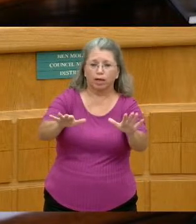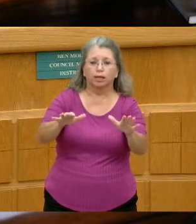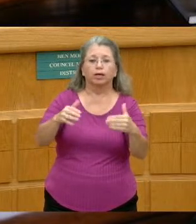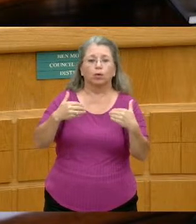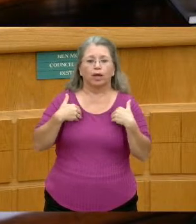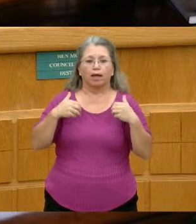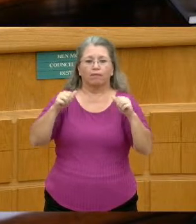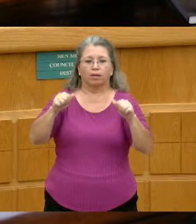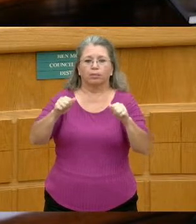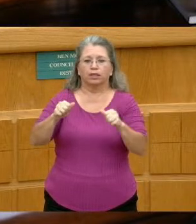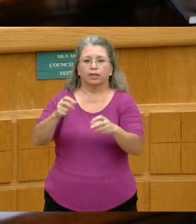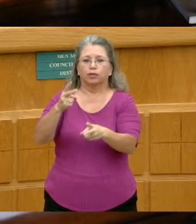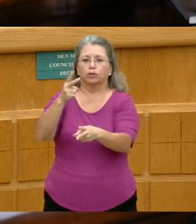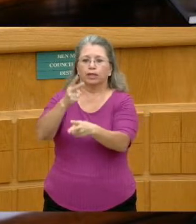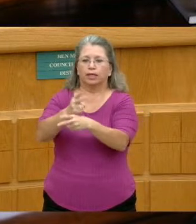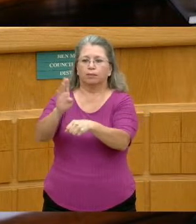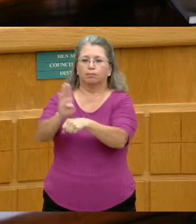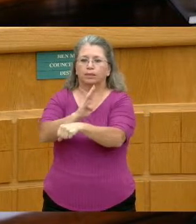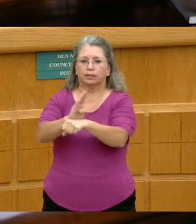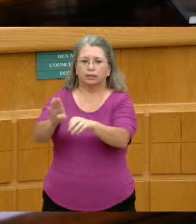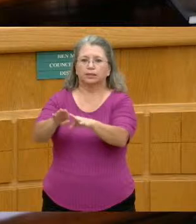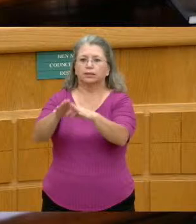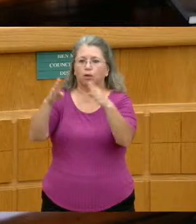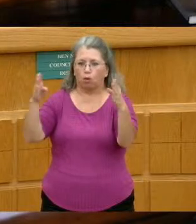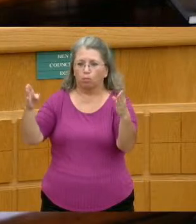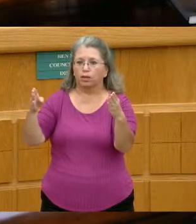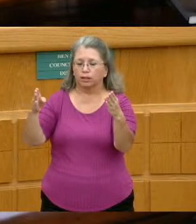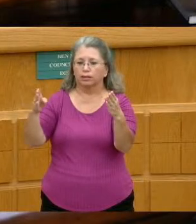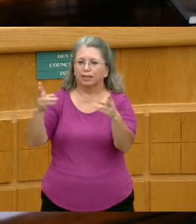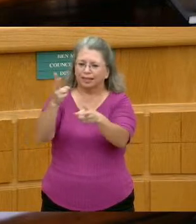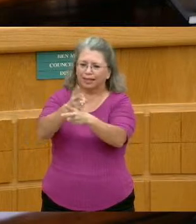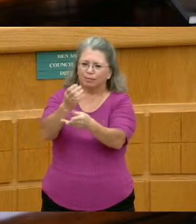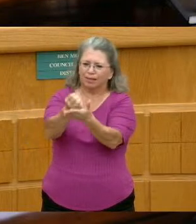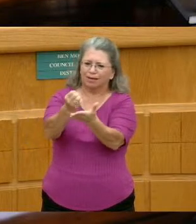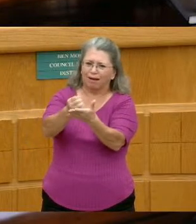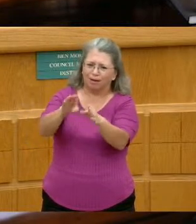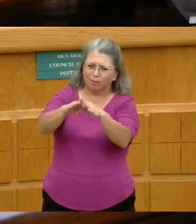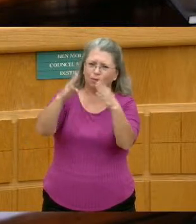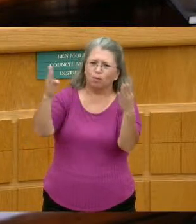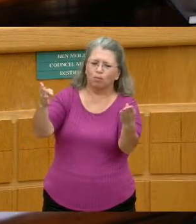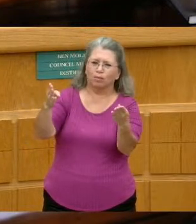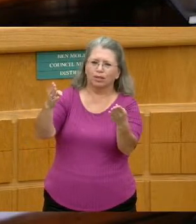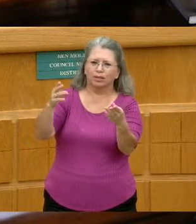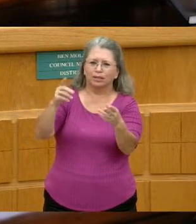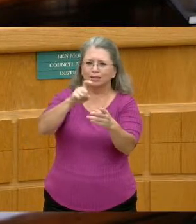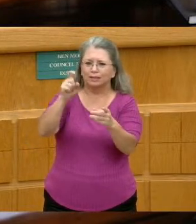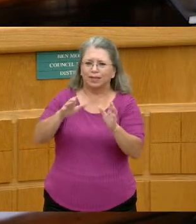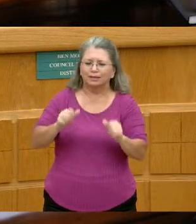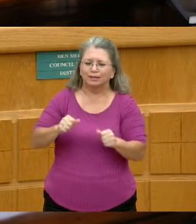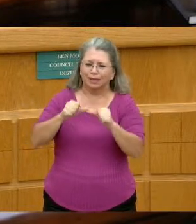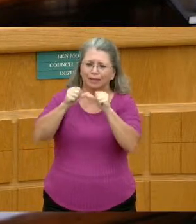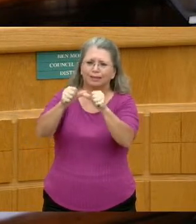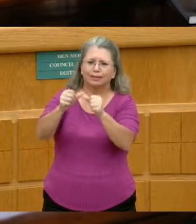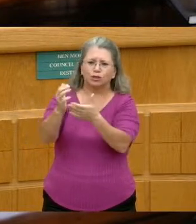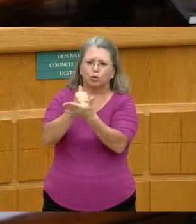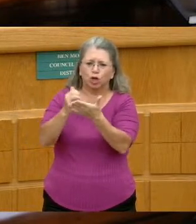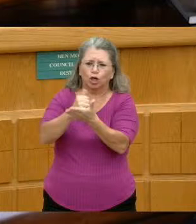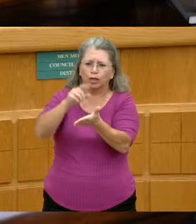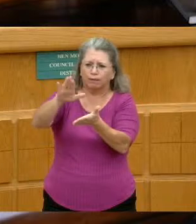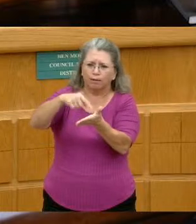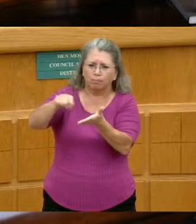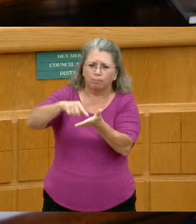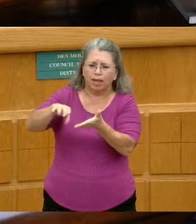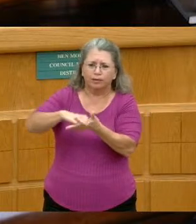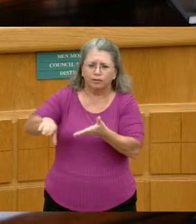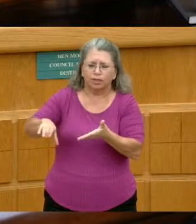our economy forward so that Texans can continue to earn a paycheck, but it does require each of us to do our part